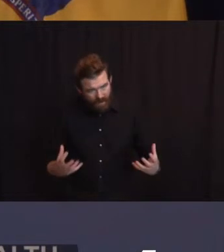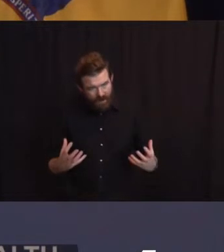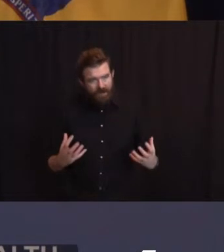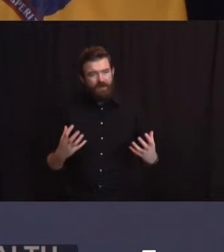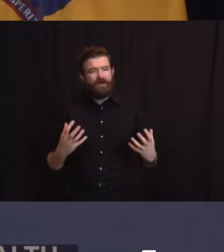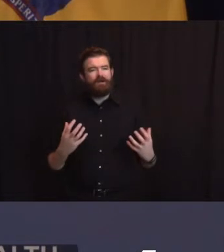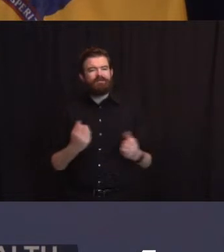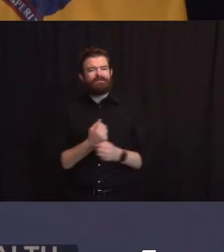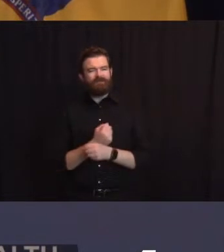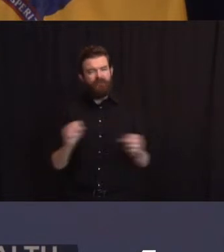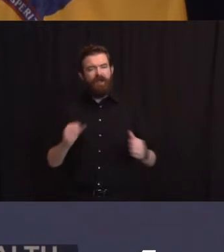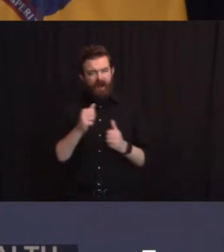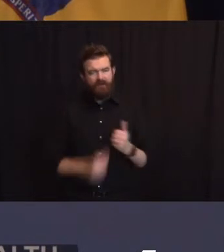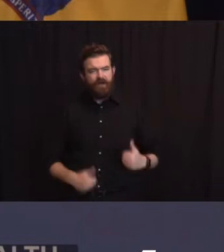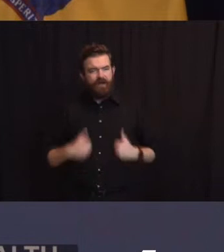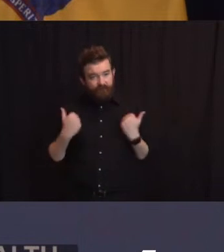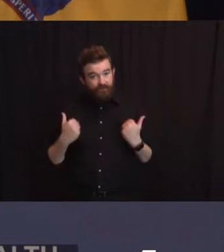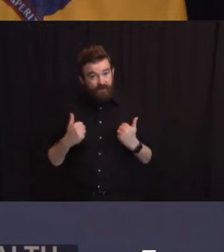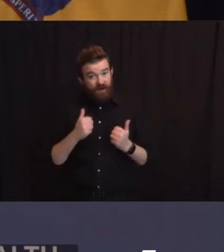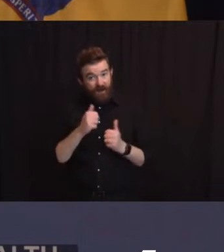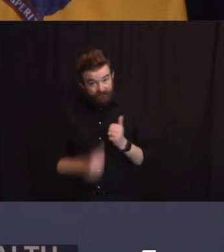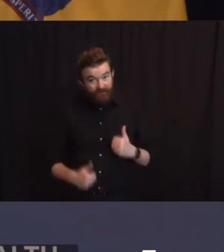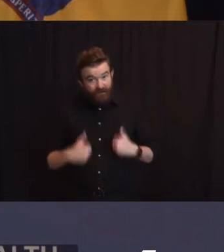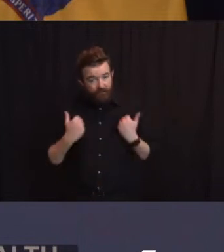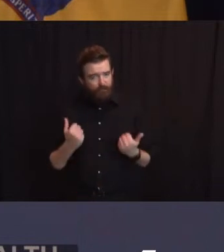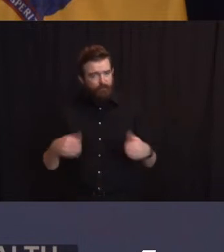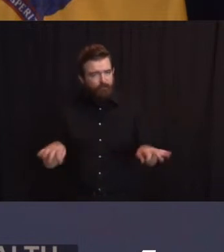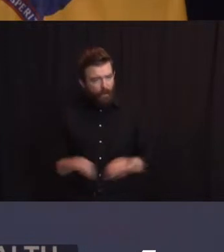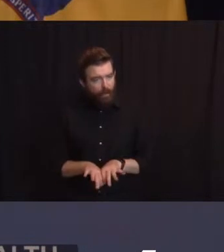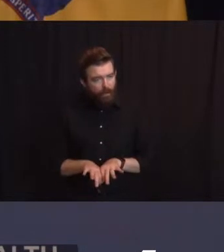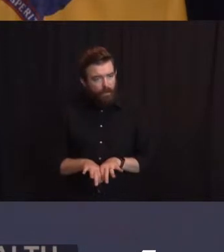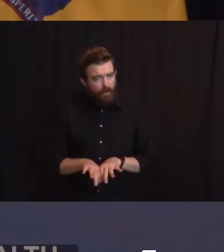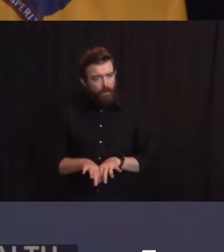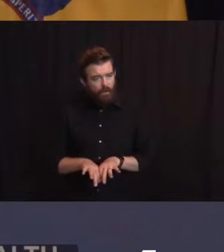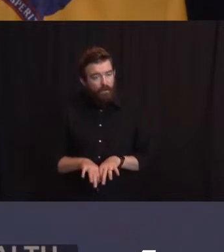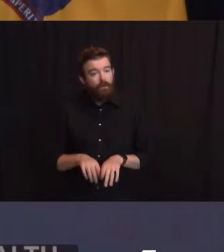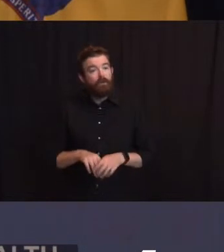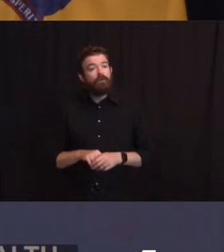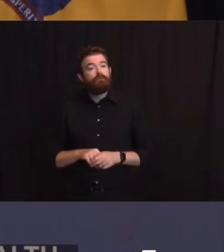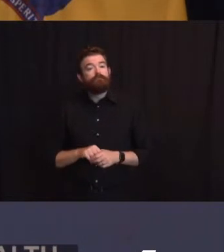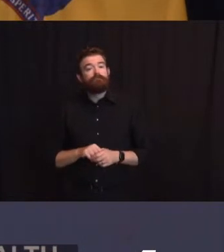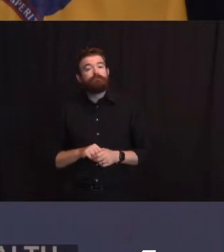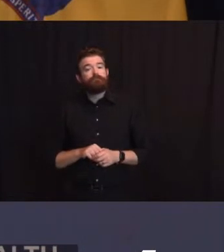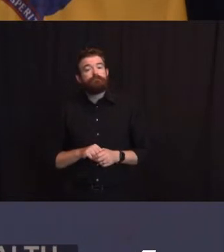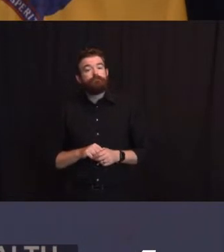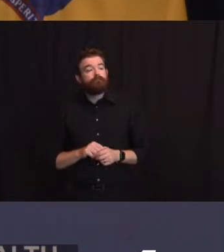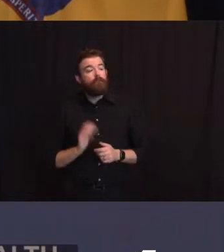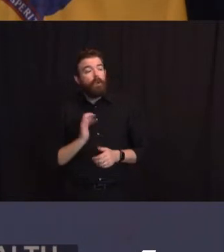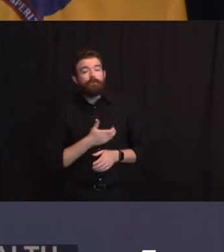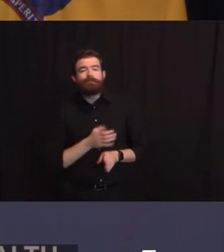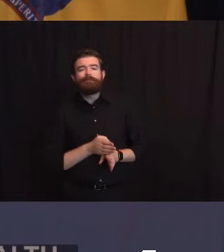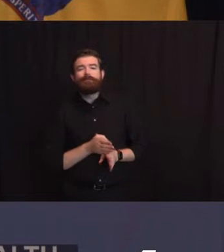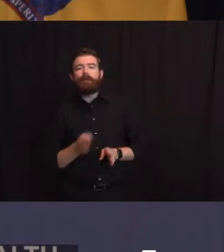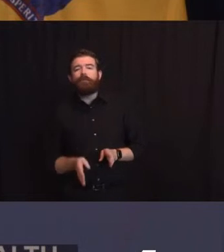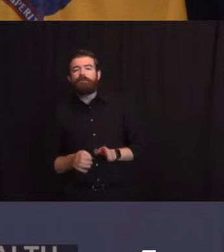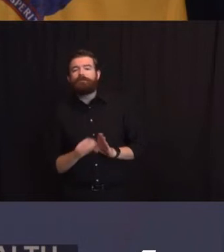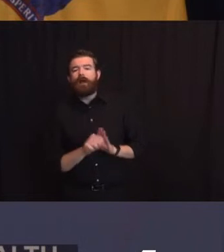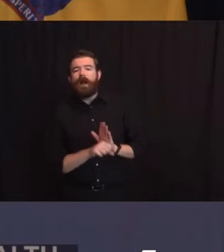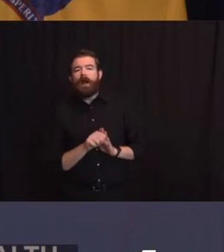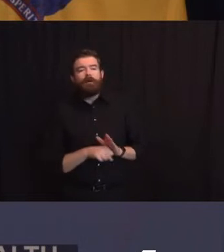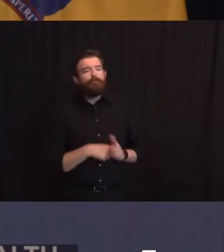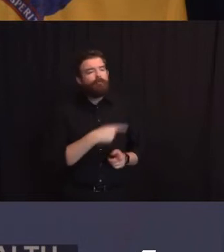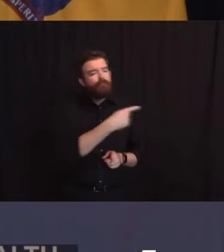worth it. So I can't speak for our neighbors. They've been great partners, I have to say, but on this one, we feel quite strongly. Again, this is